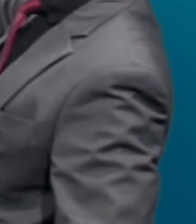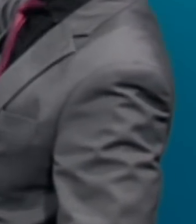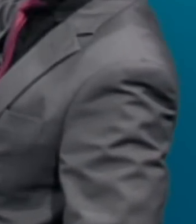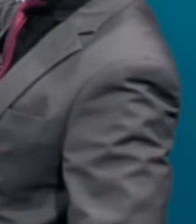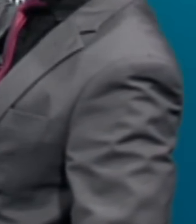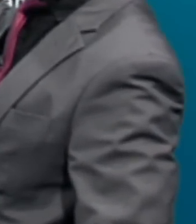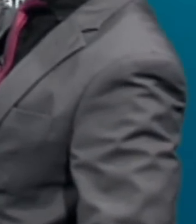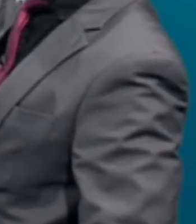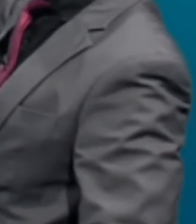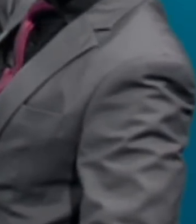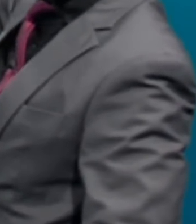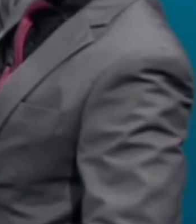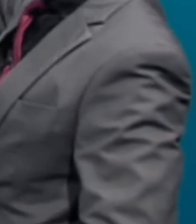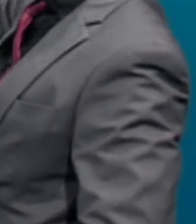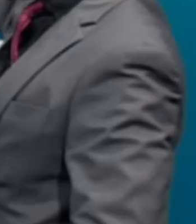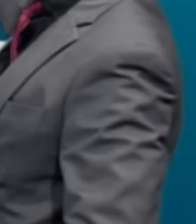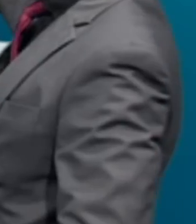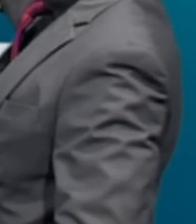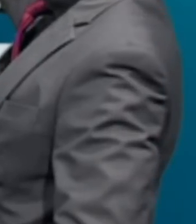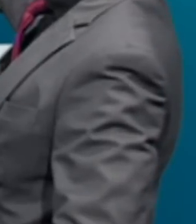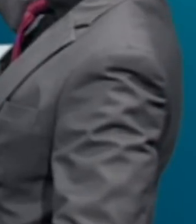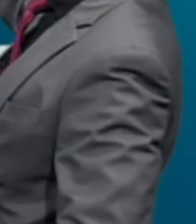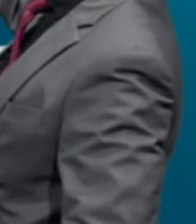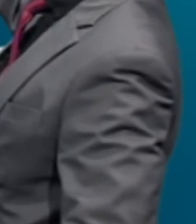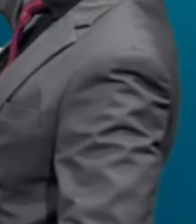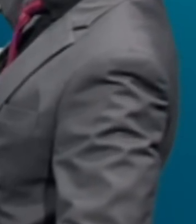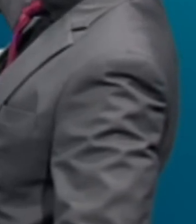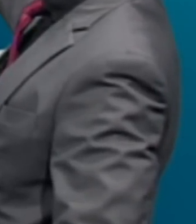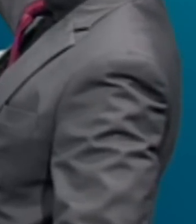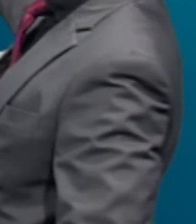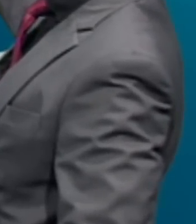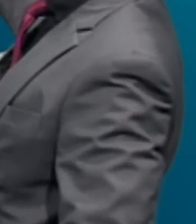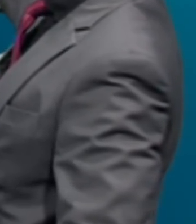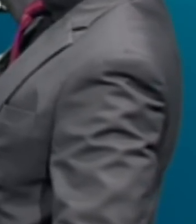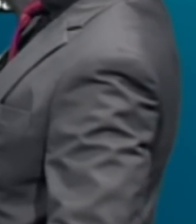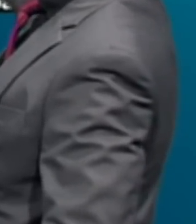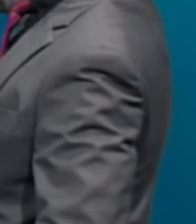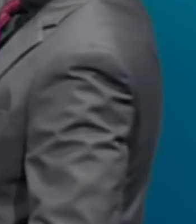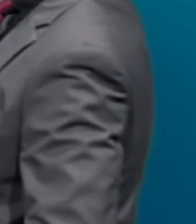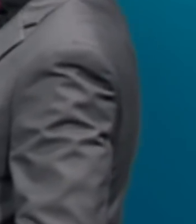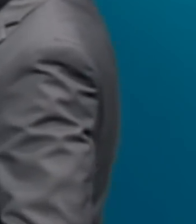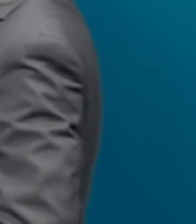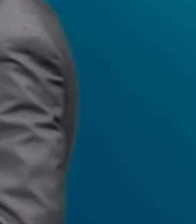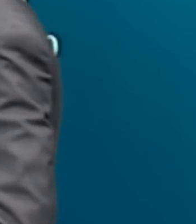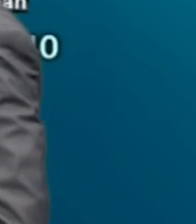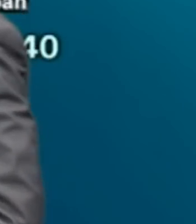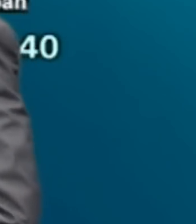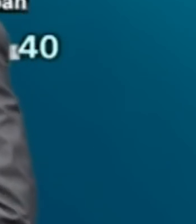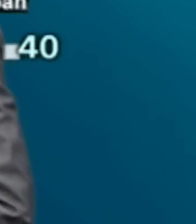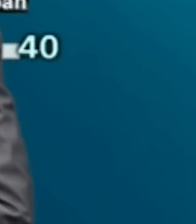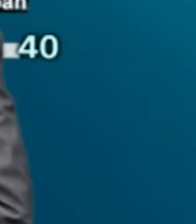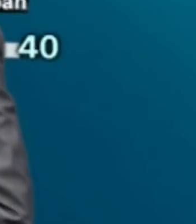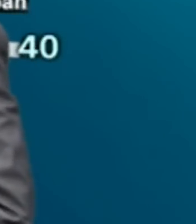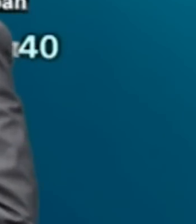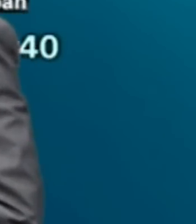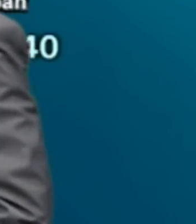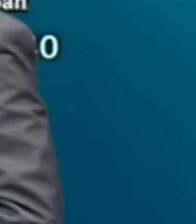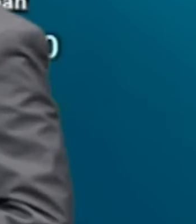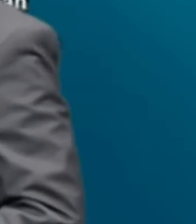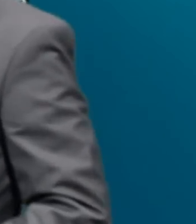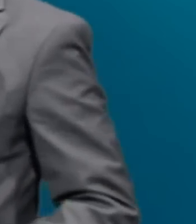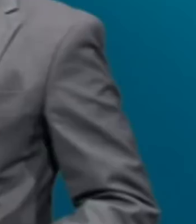le Mpumalanga ka diperesente tše 30 go tla ba gona le dikgodi tle o tla ba pešago province ya Limpopo le go theogela tlase mo go bontšha gore go tla ba go hlokile le